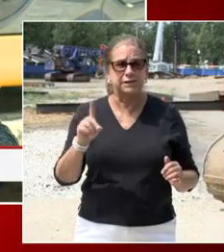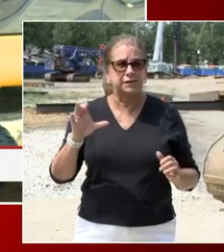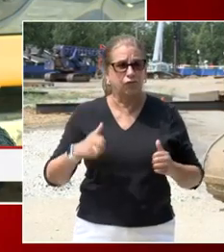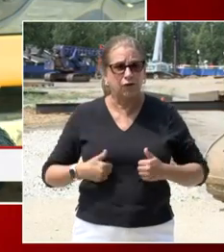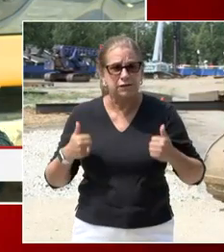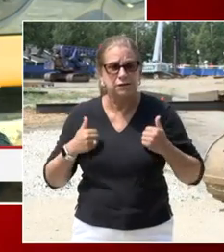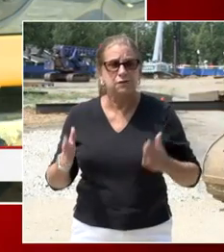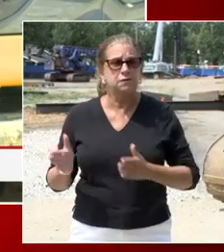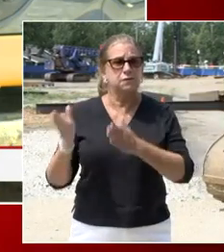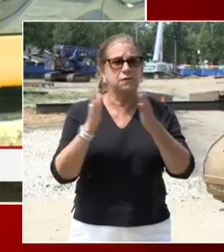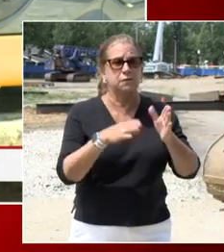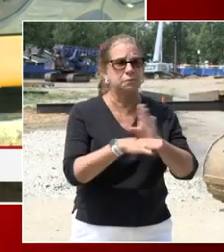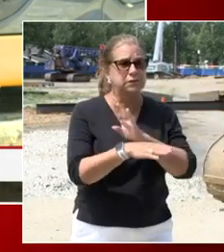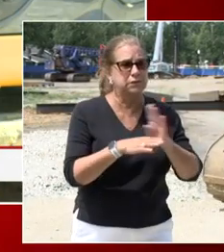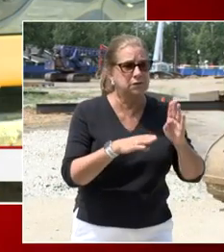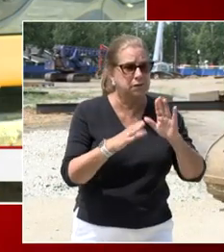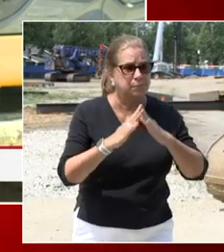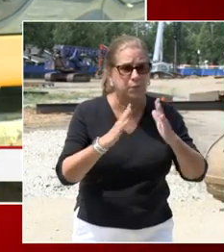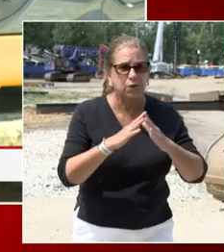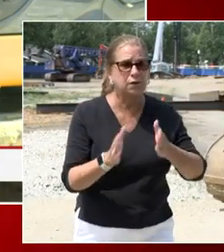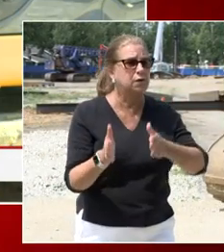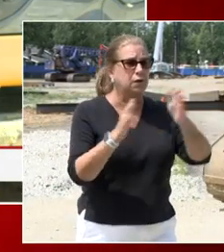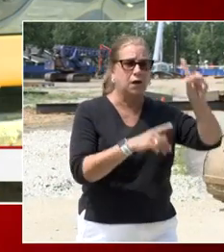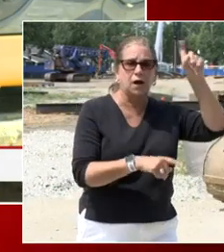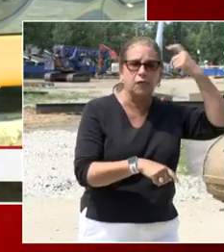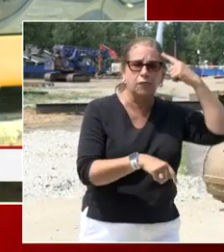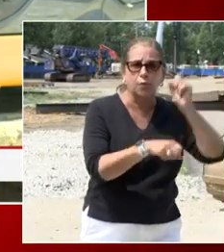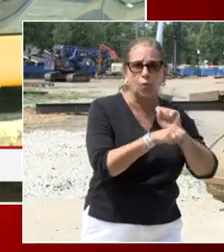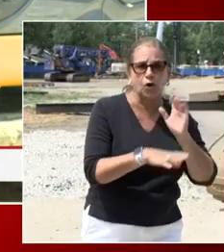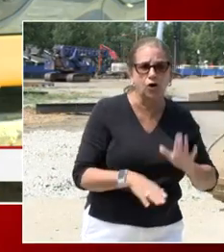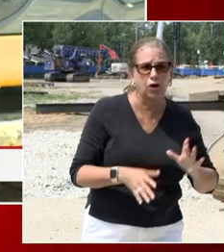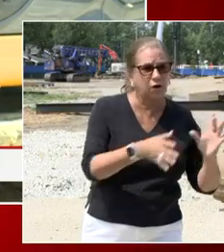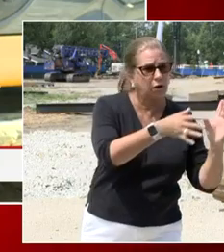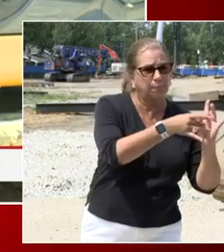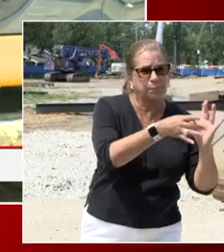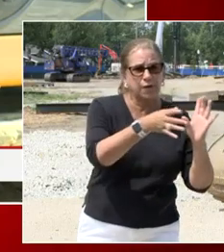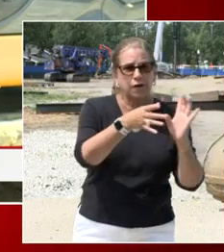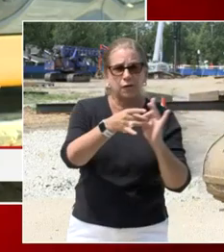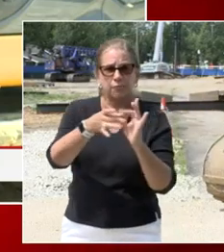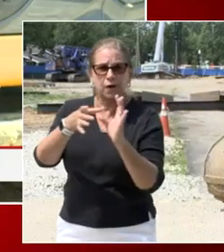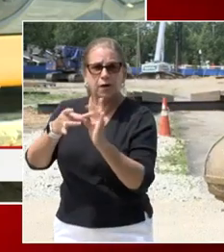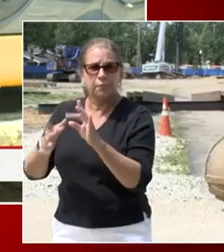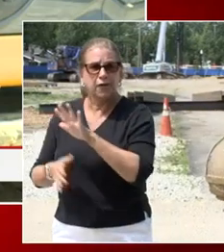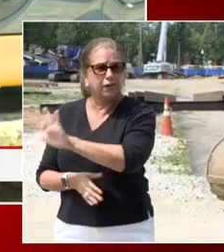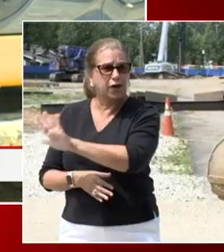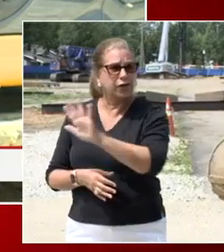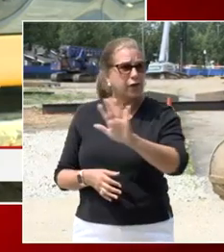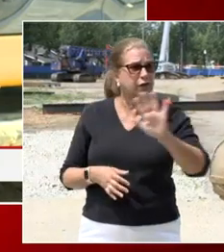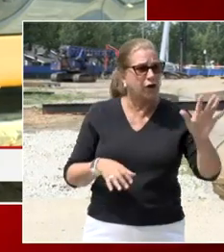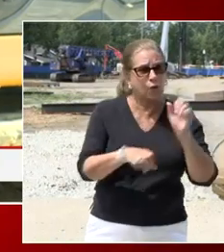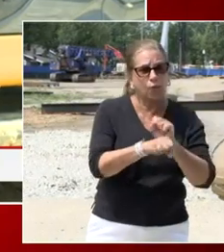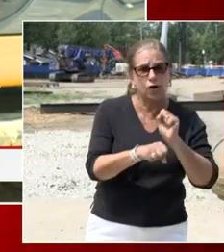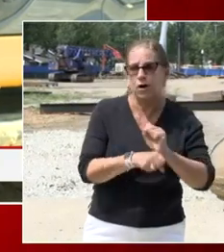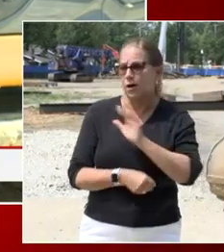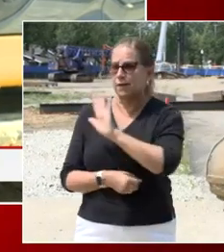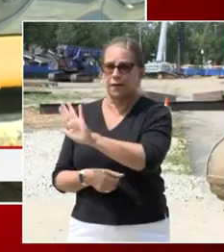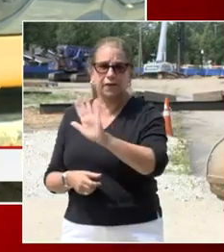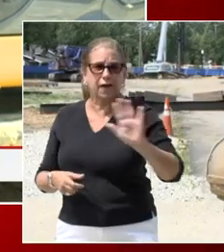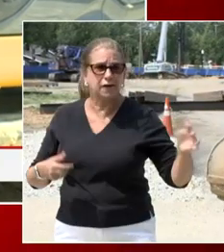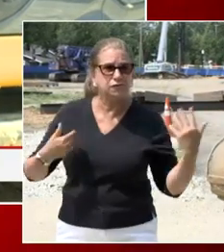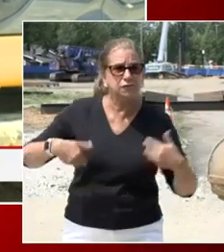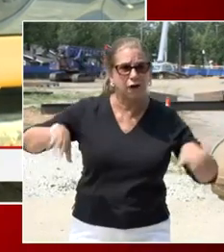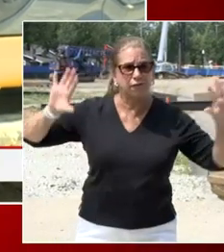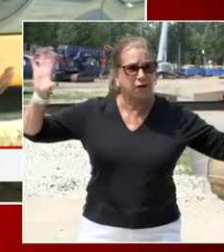employees, for their outstanding work and sacrifice during our response